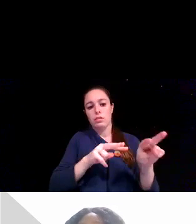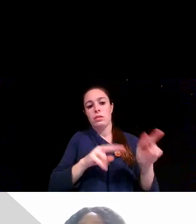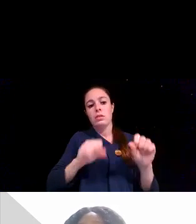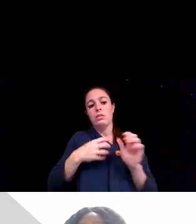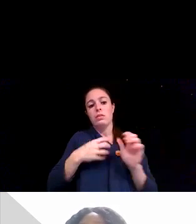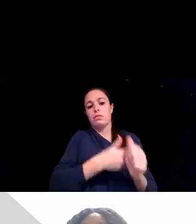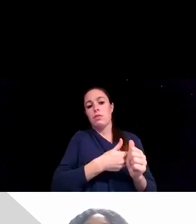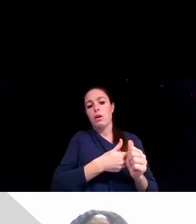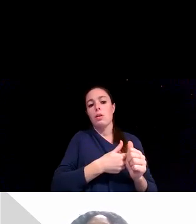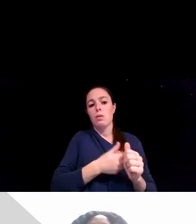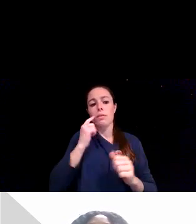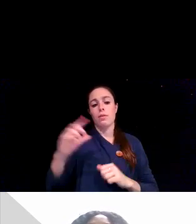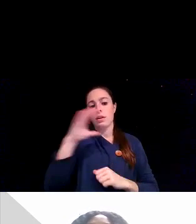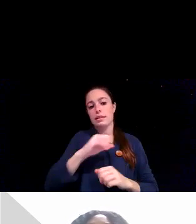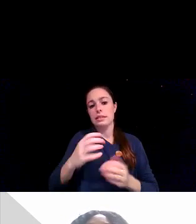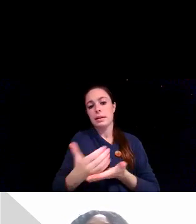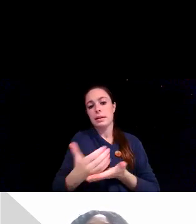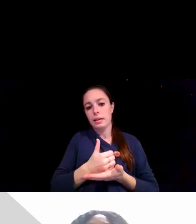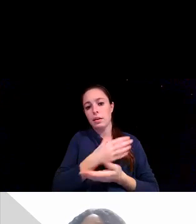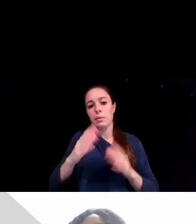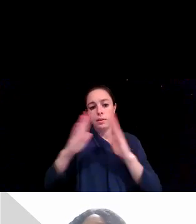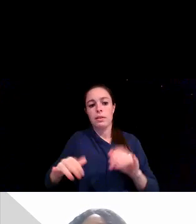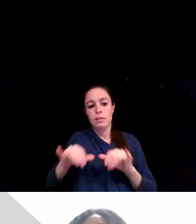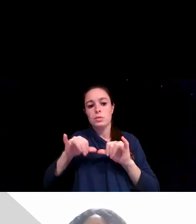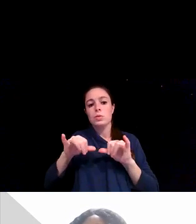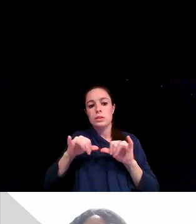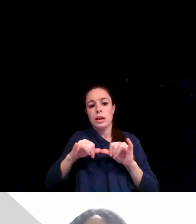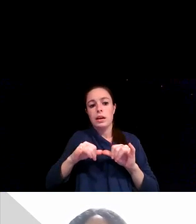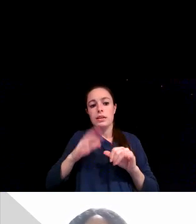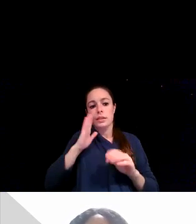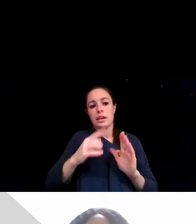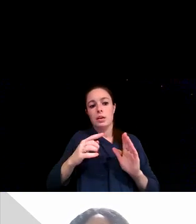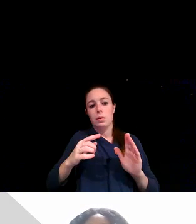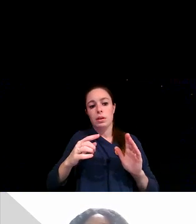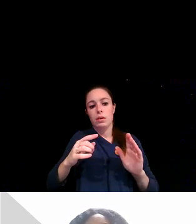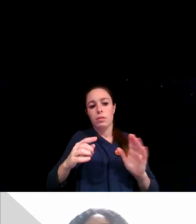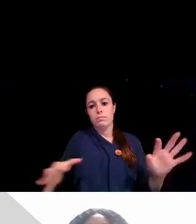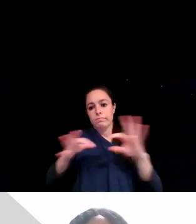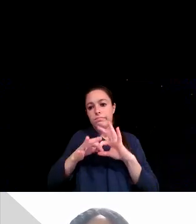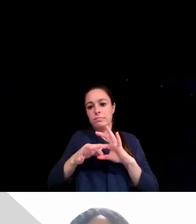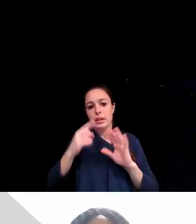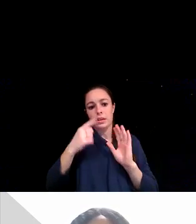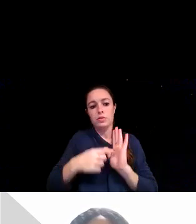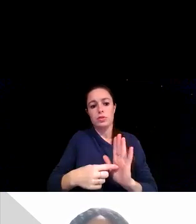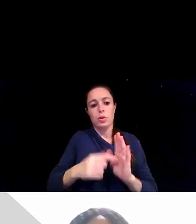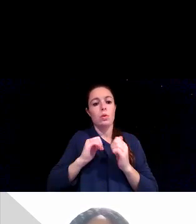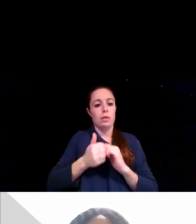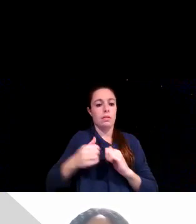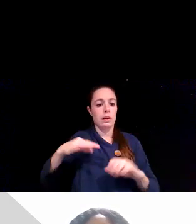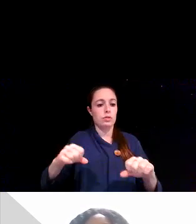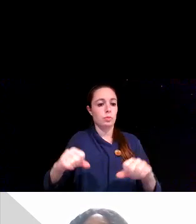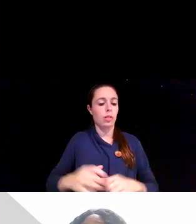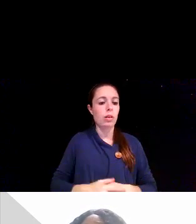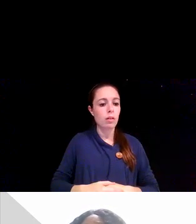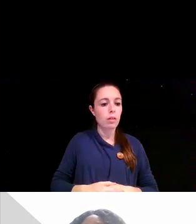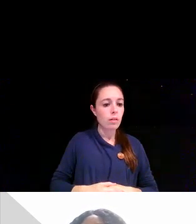estimated income with household size for eligibility determination by the marketplace.